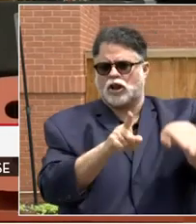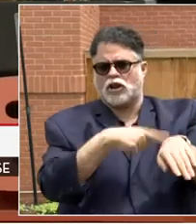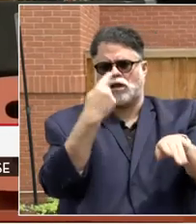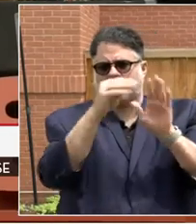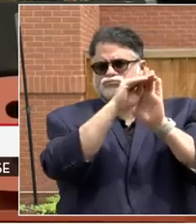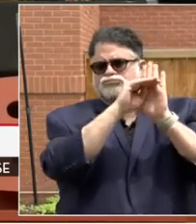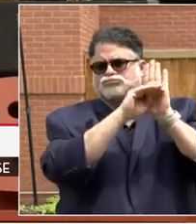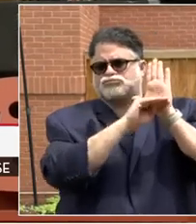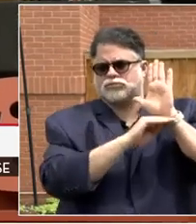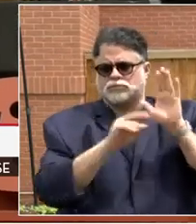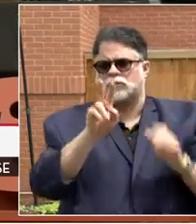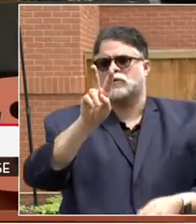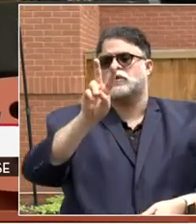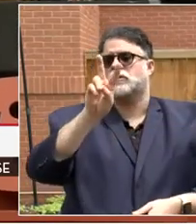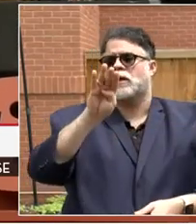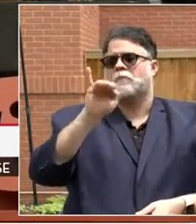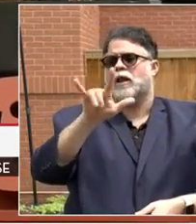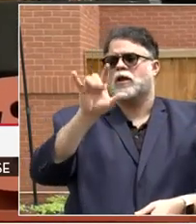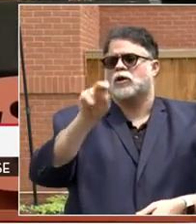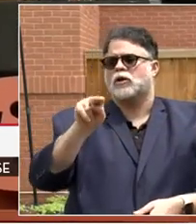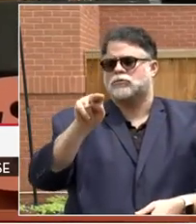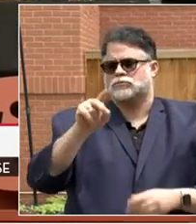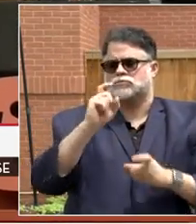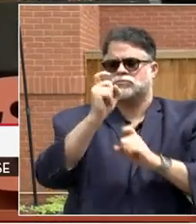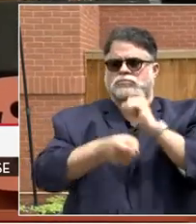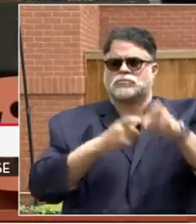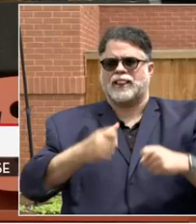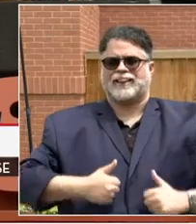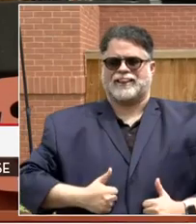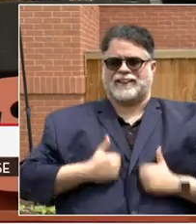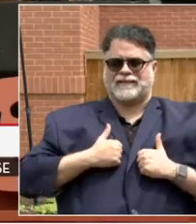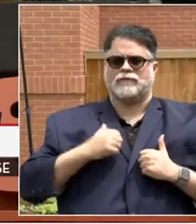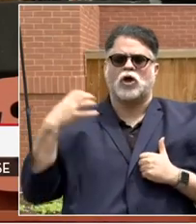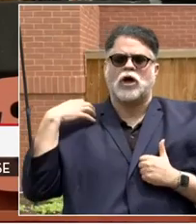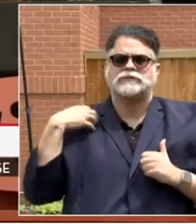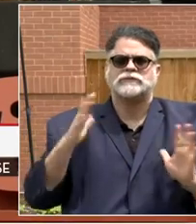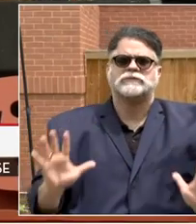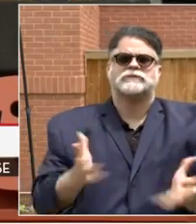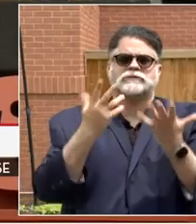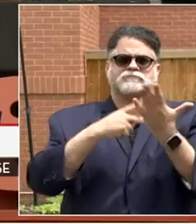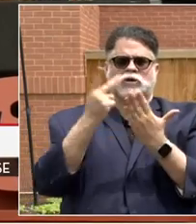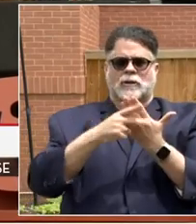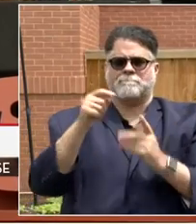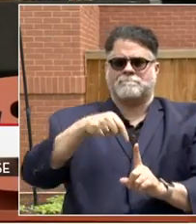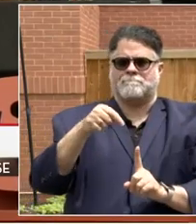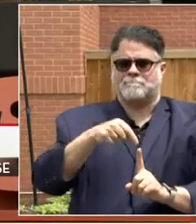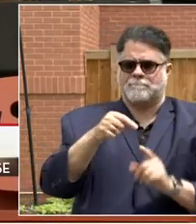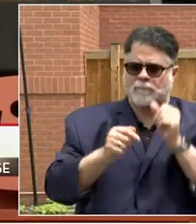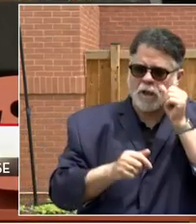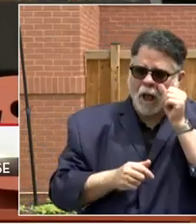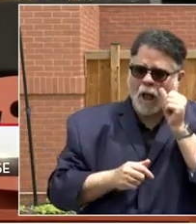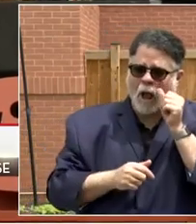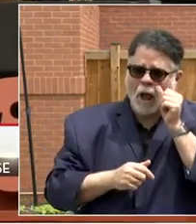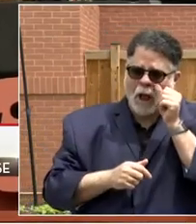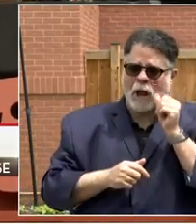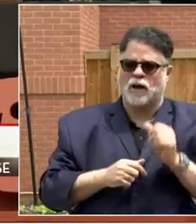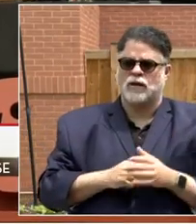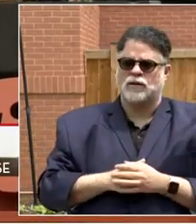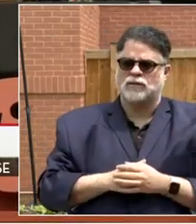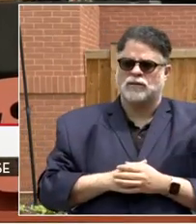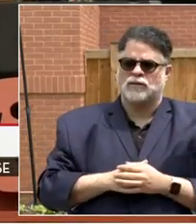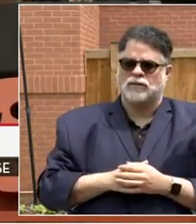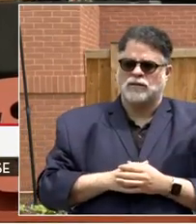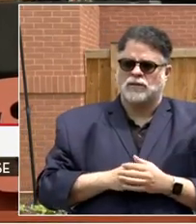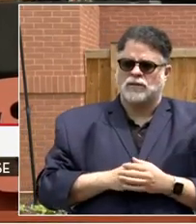million to support life coaches. Part of the work that we did in building blocks and identifying